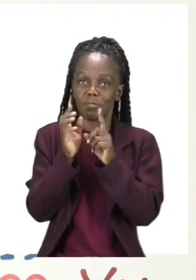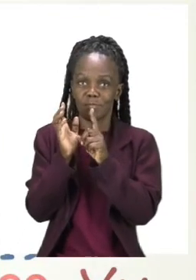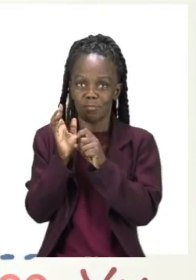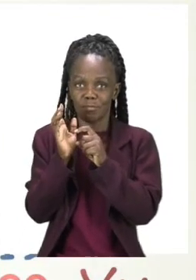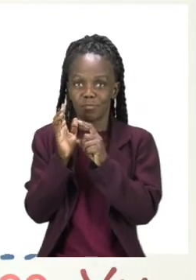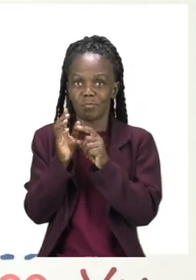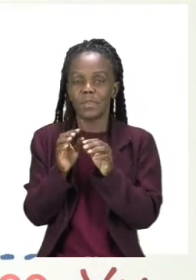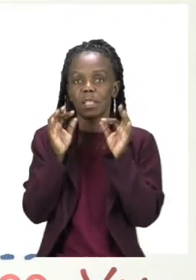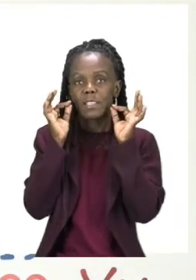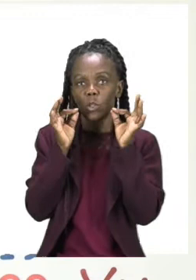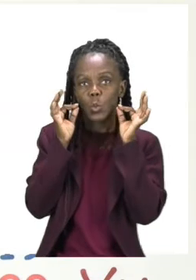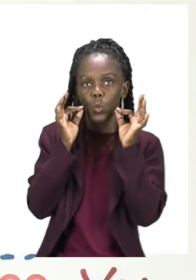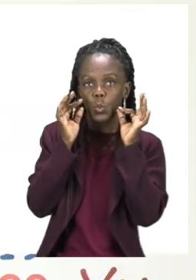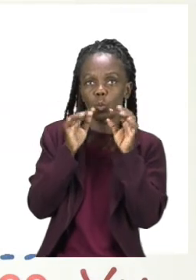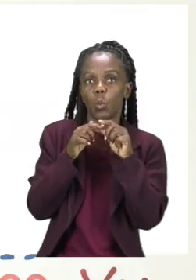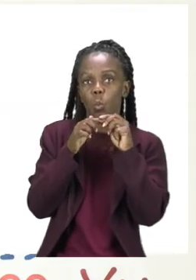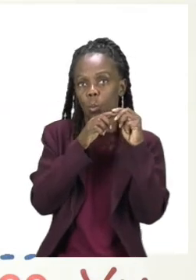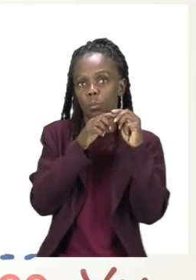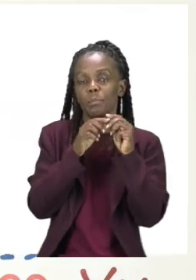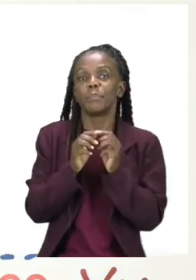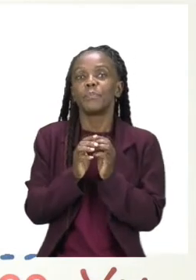special sanitizing song.